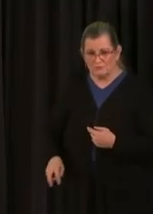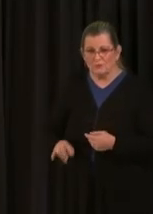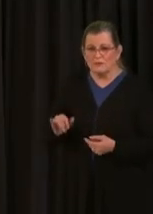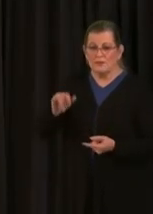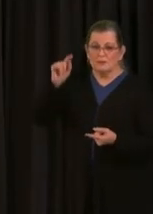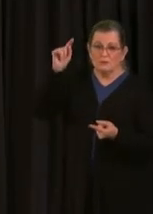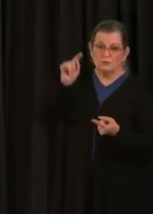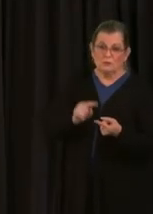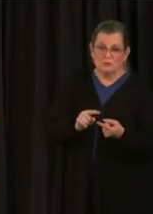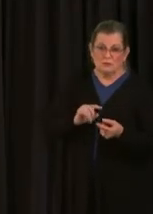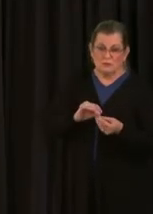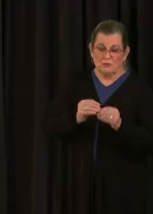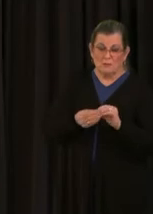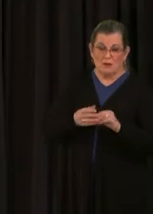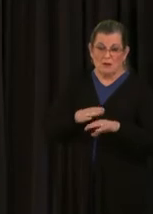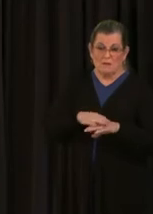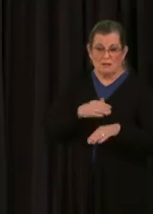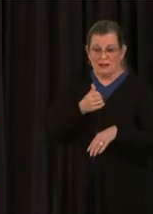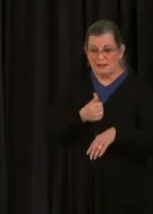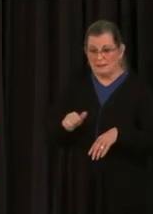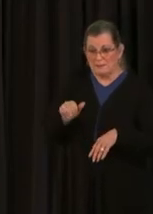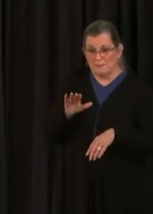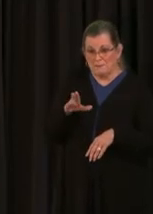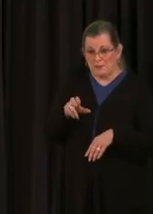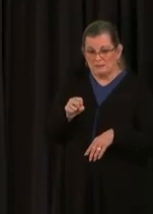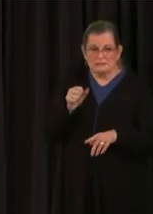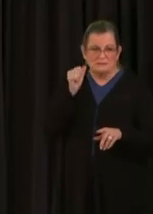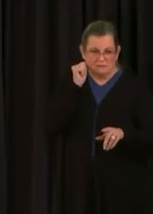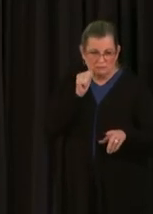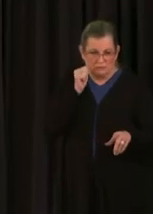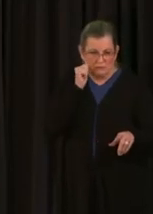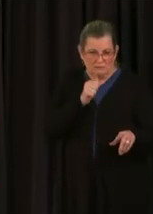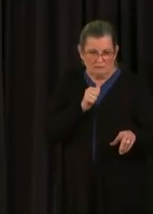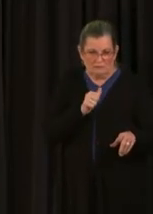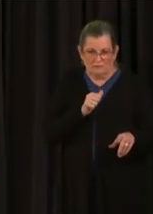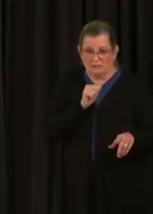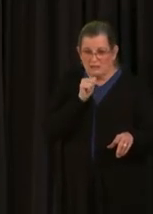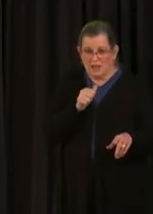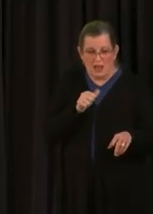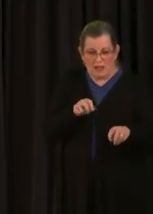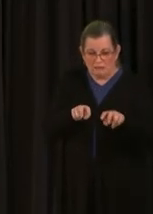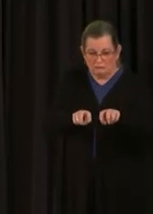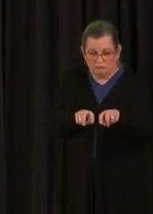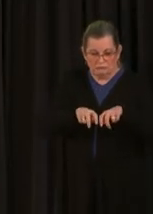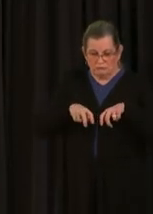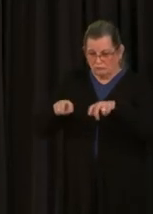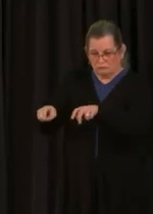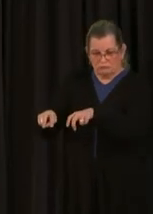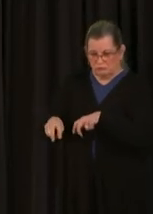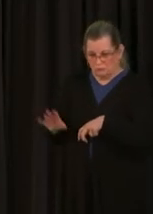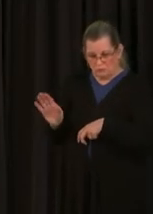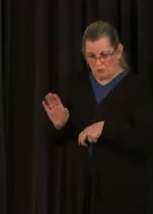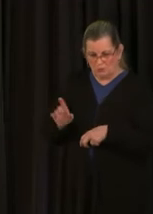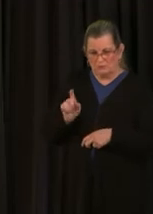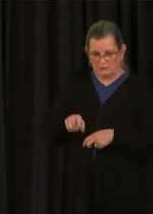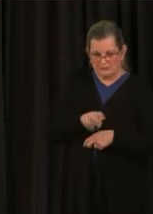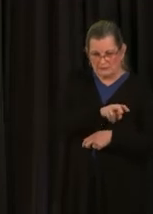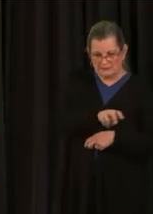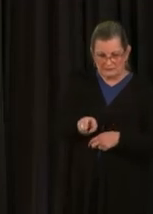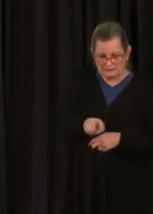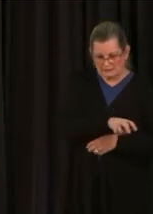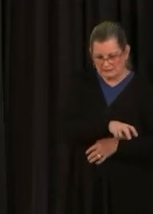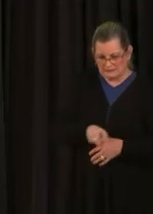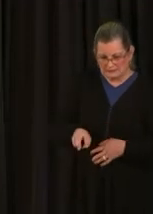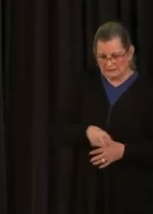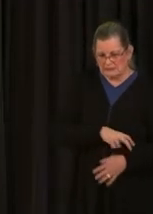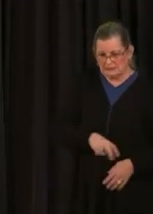Good afternoon, everyone, and thank you for allowing OSSI to be a part of this town hall meeting, and to the